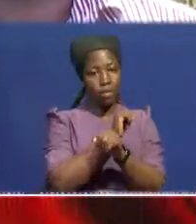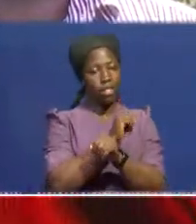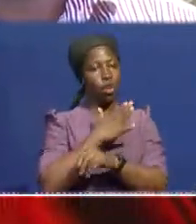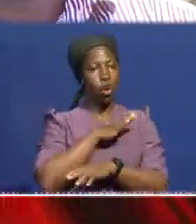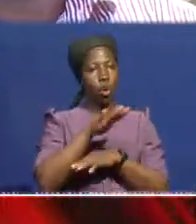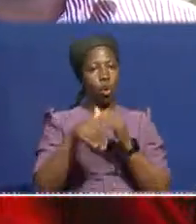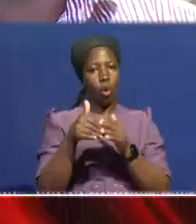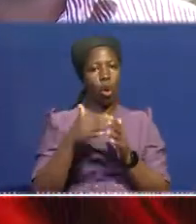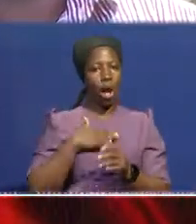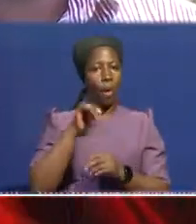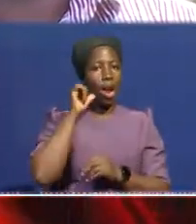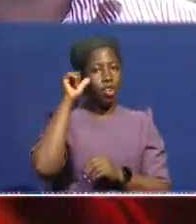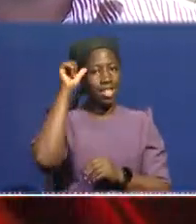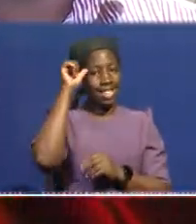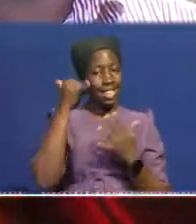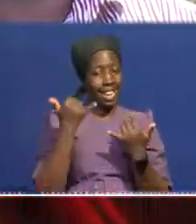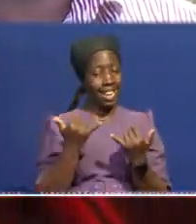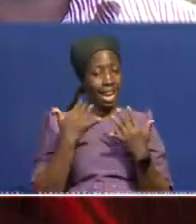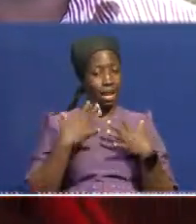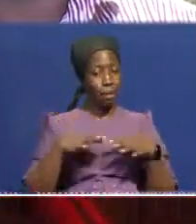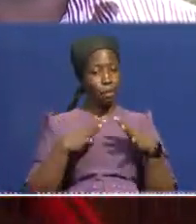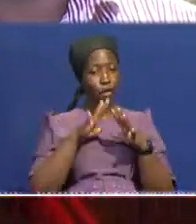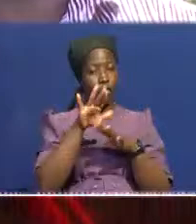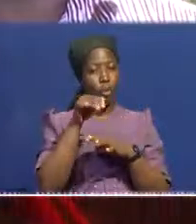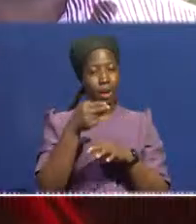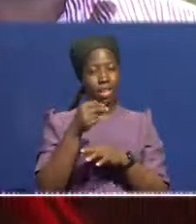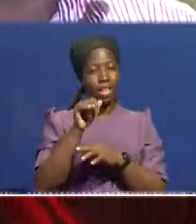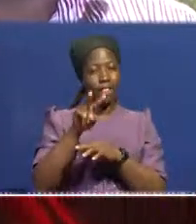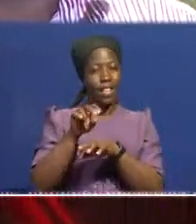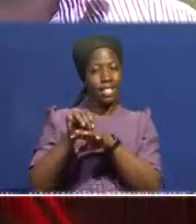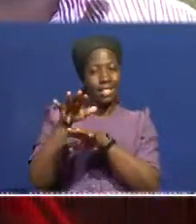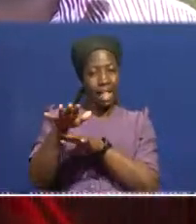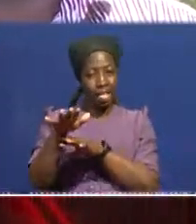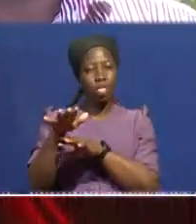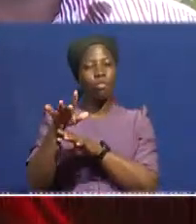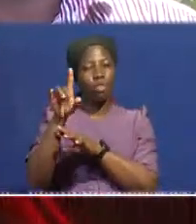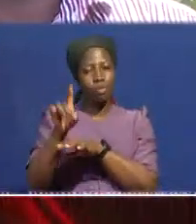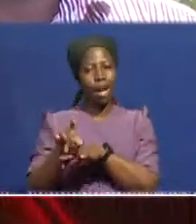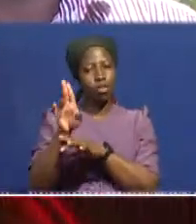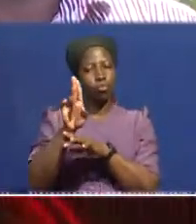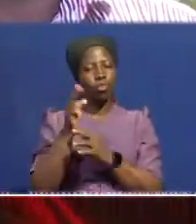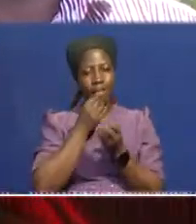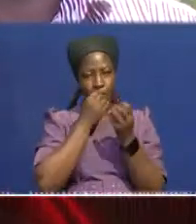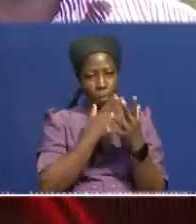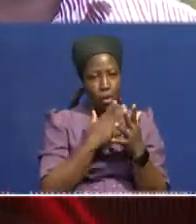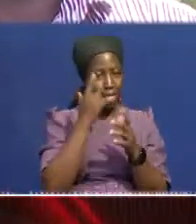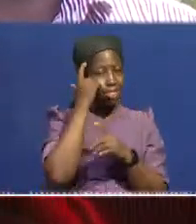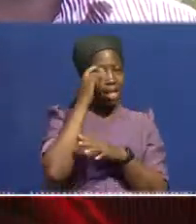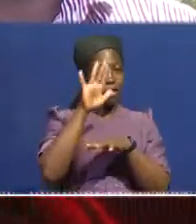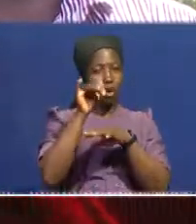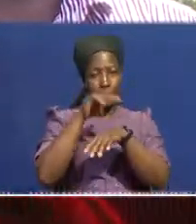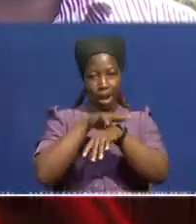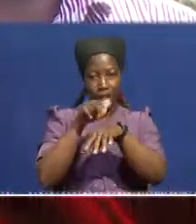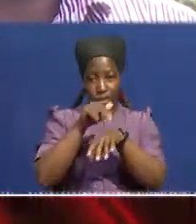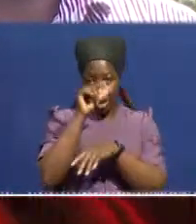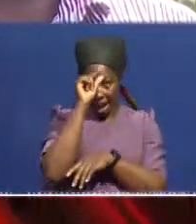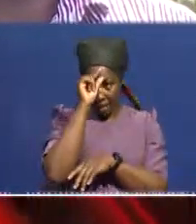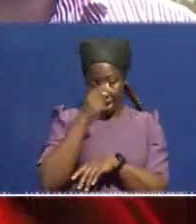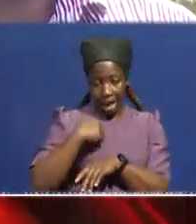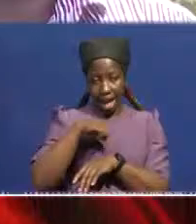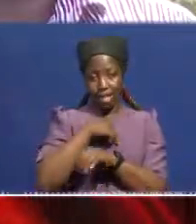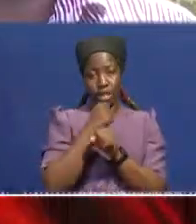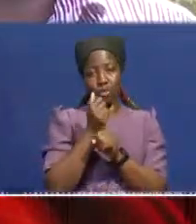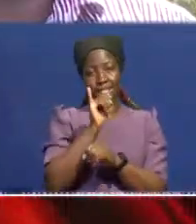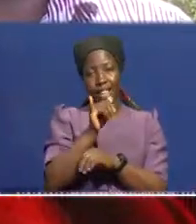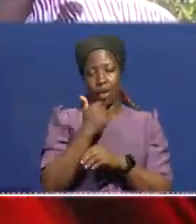adolescents and young people from HIV transmission is information. And I think from the national government, we are doing that one. We